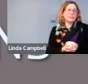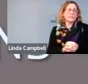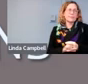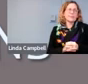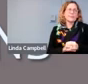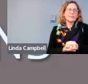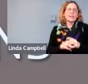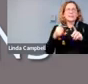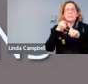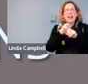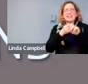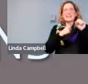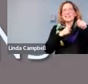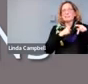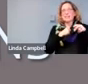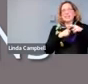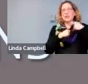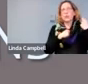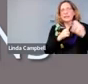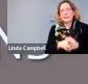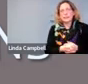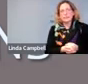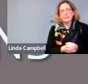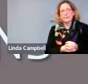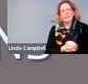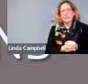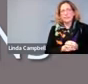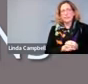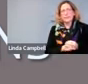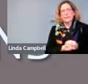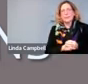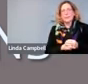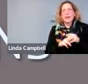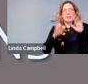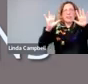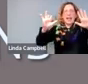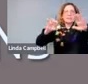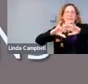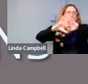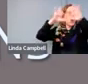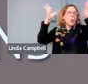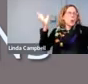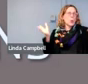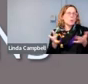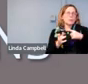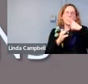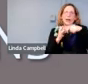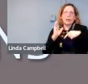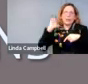It's impacting contaminant accumulation, and it's impacting species at risk.